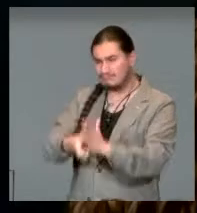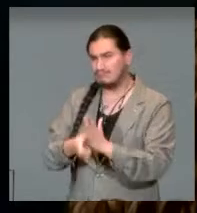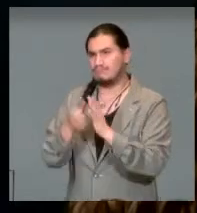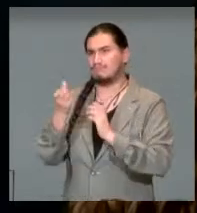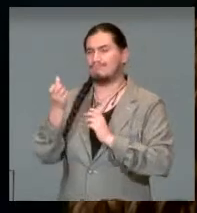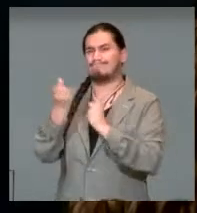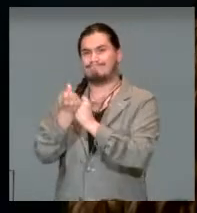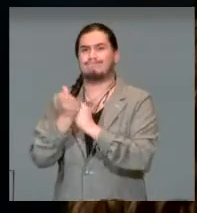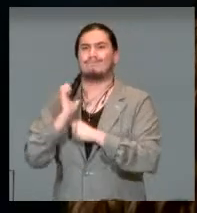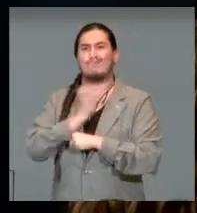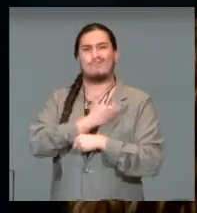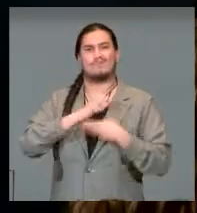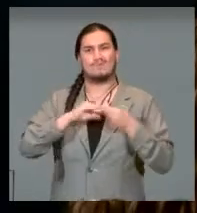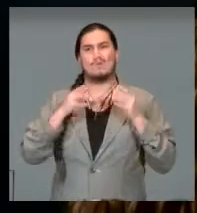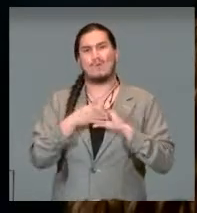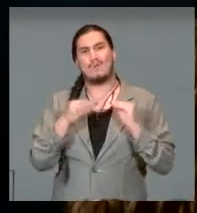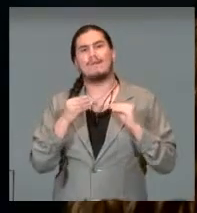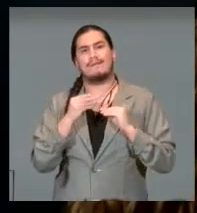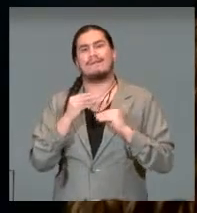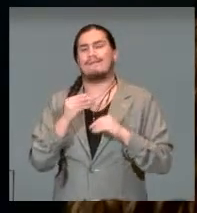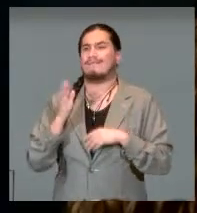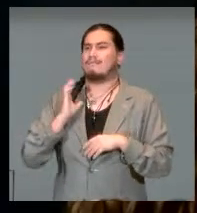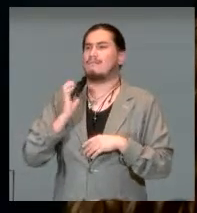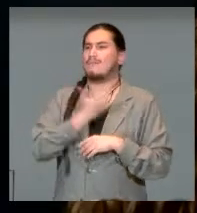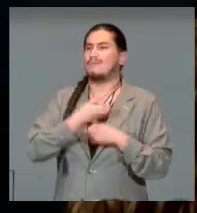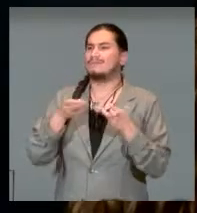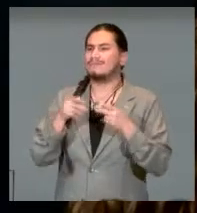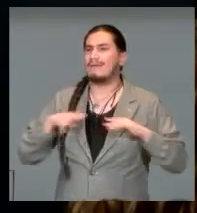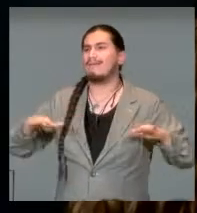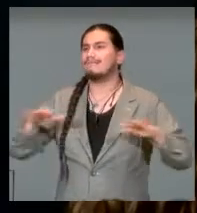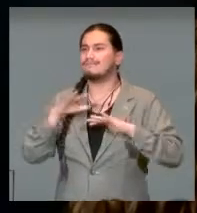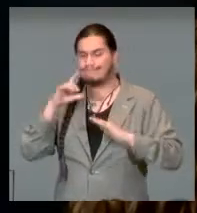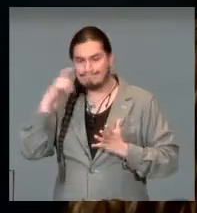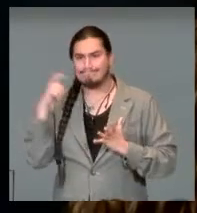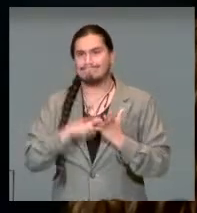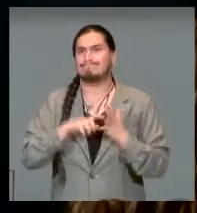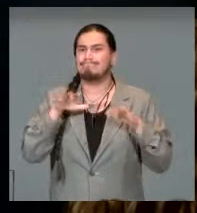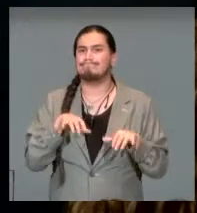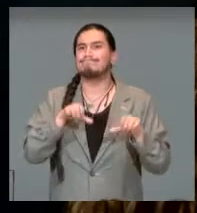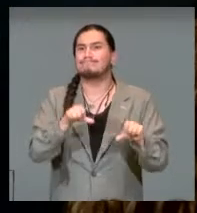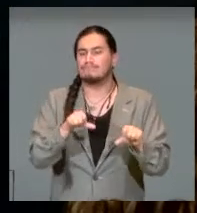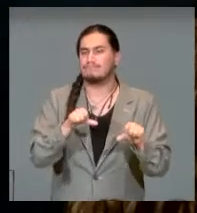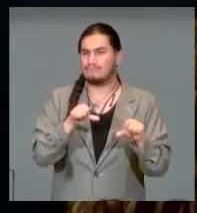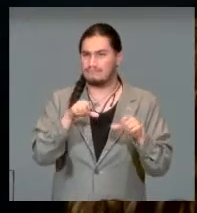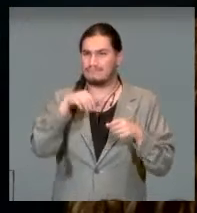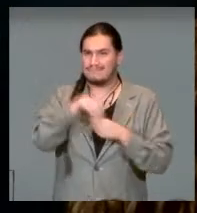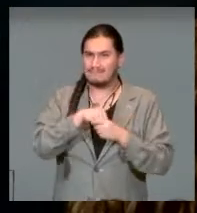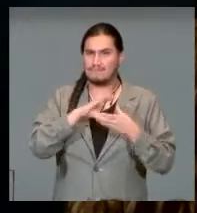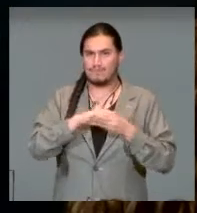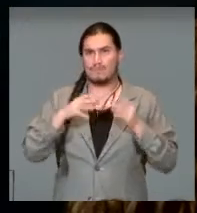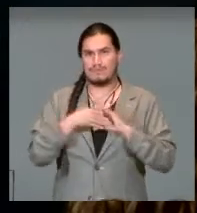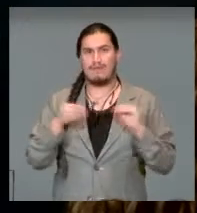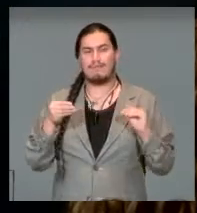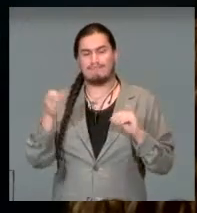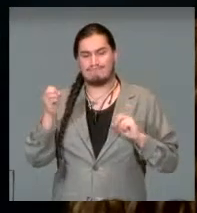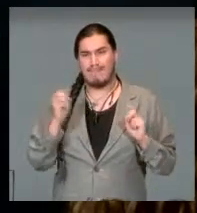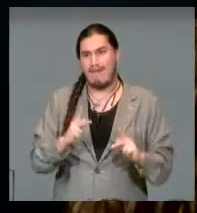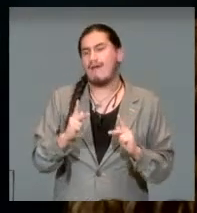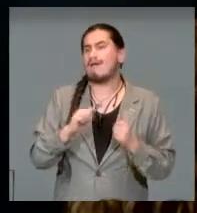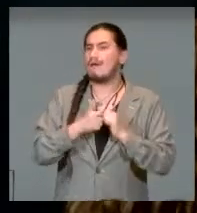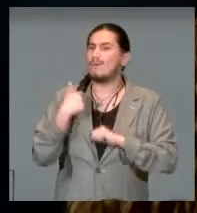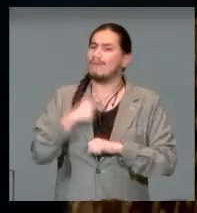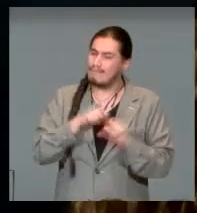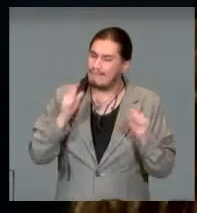our narrative, relocate our space in the role of storytelling in a way that we get to tell our